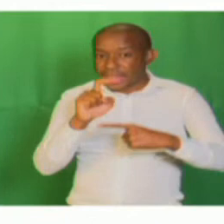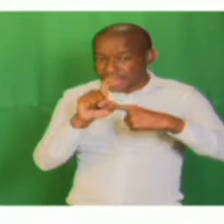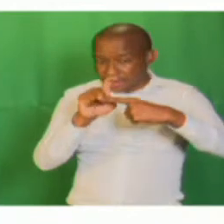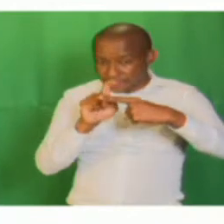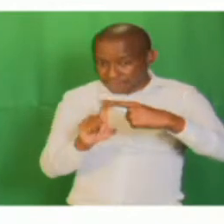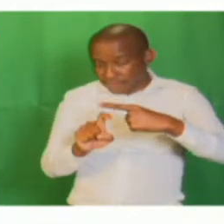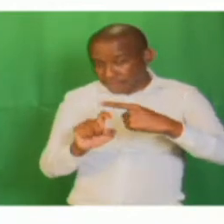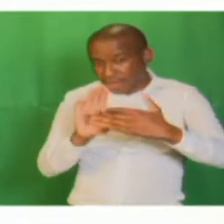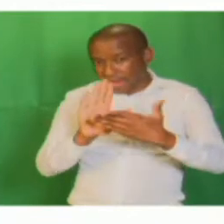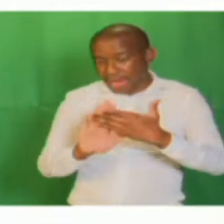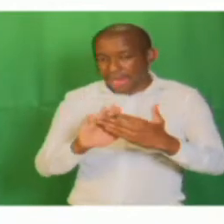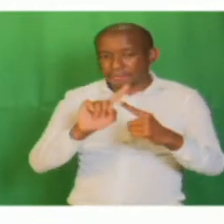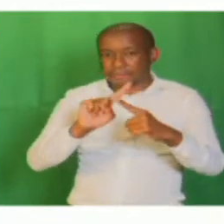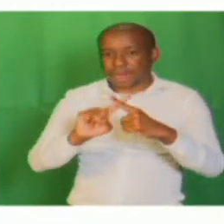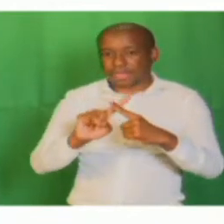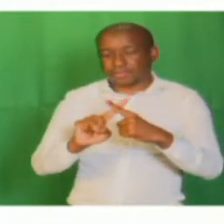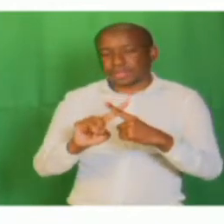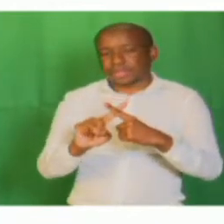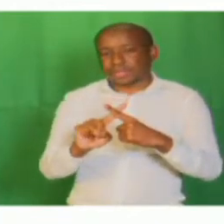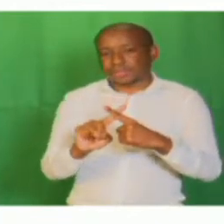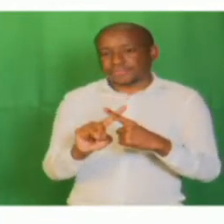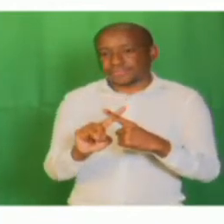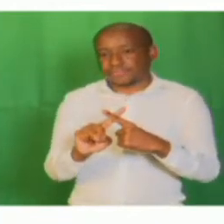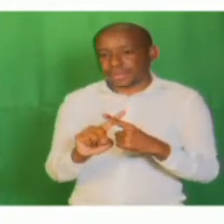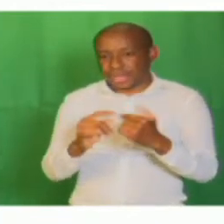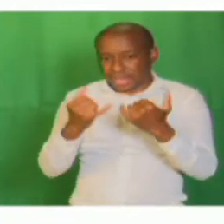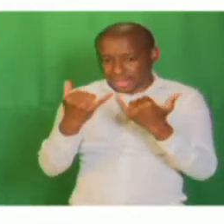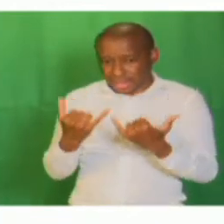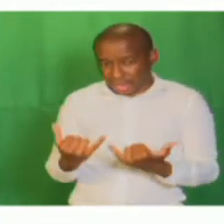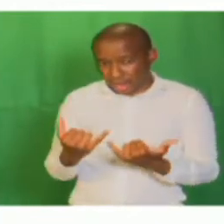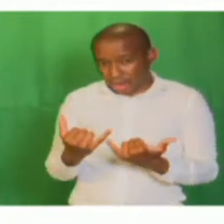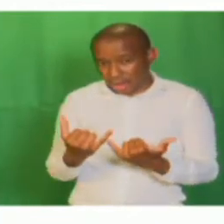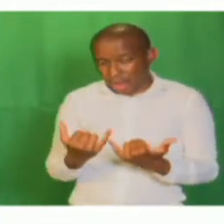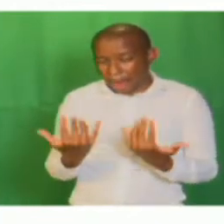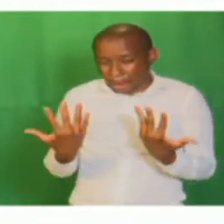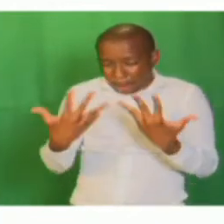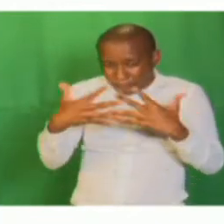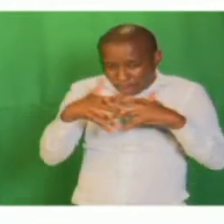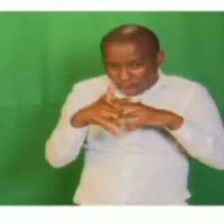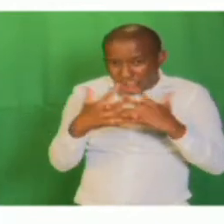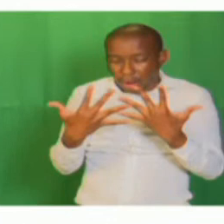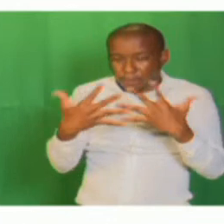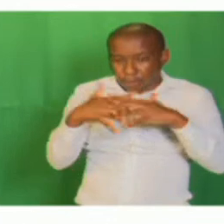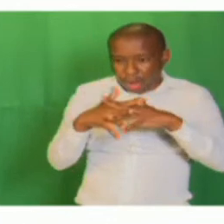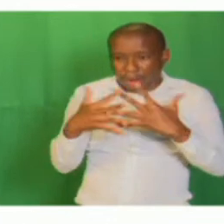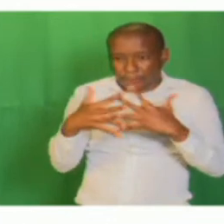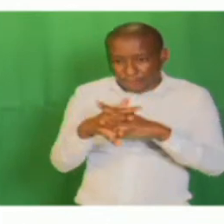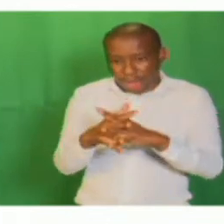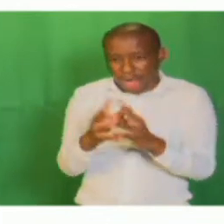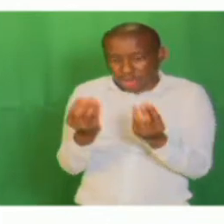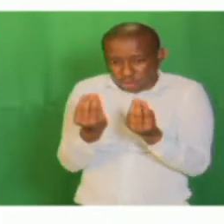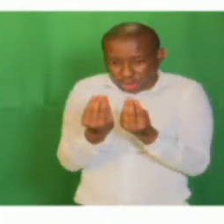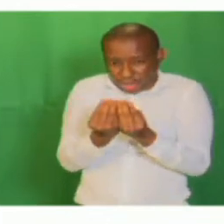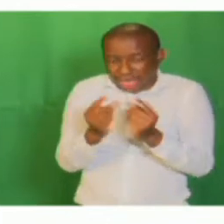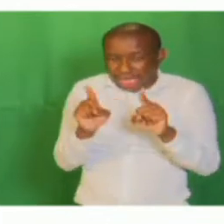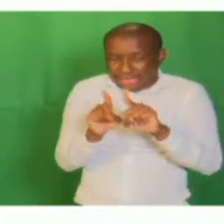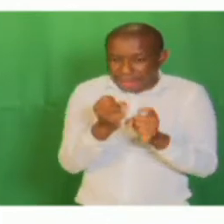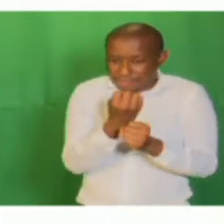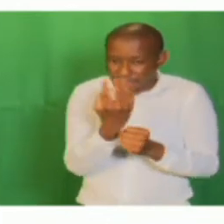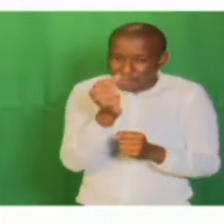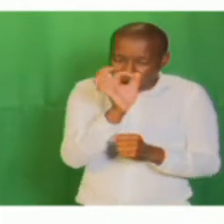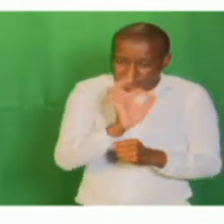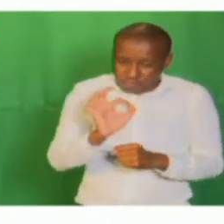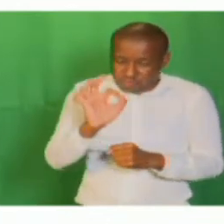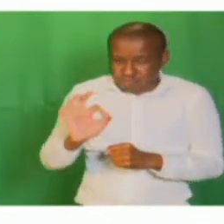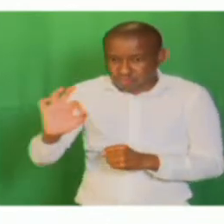division, and multiplication are going to be mixed together to form number sentences. So in order for us